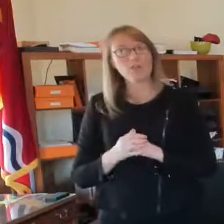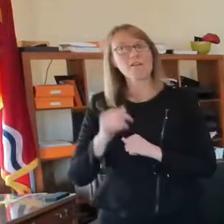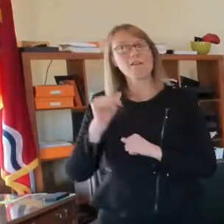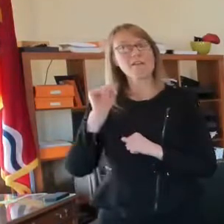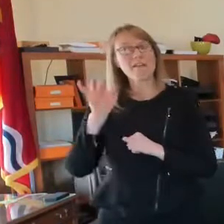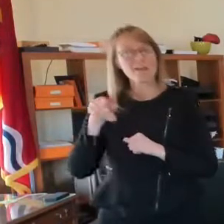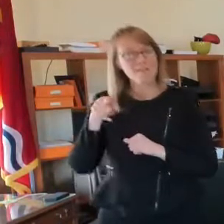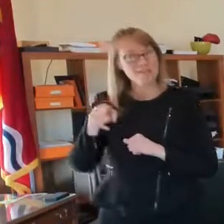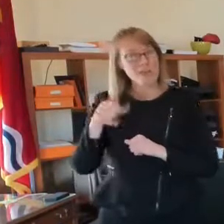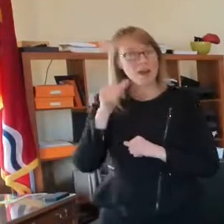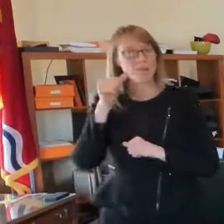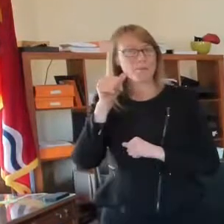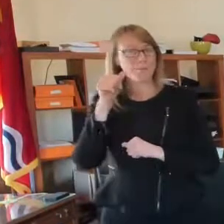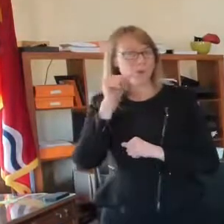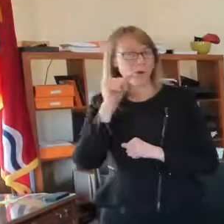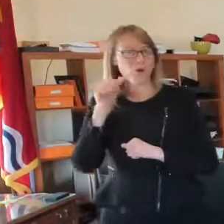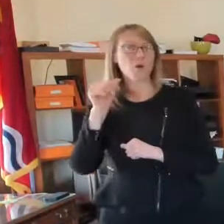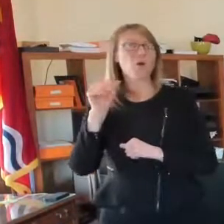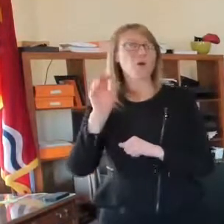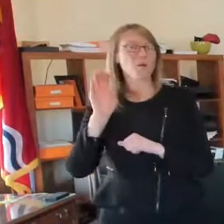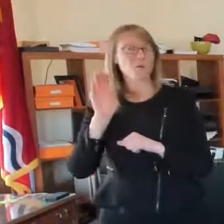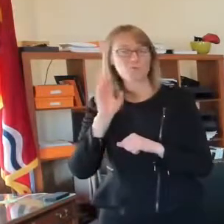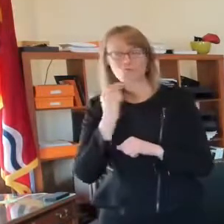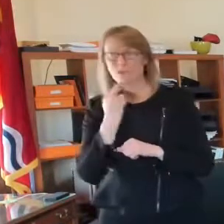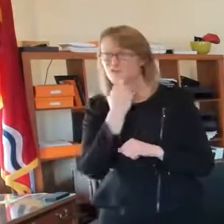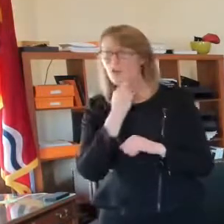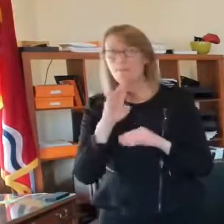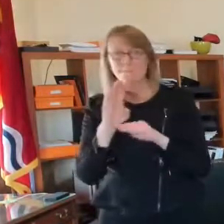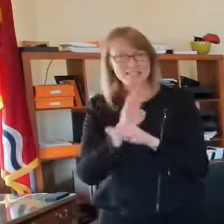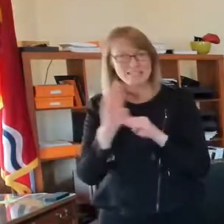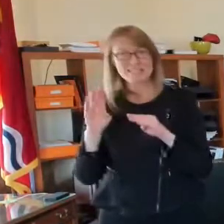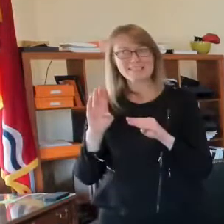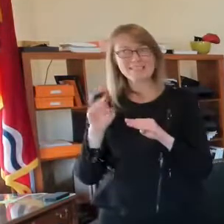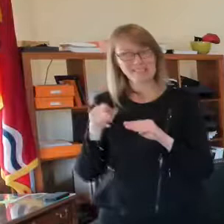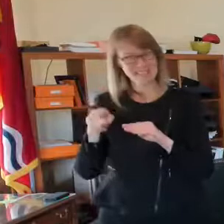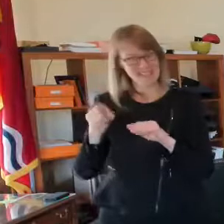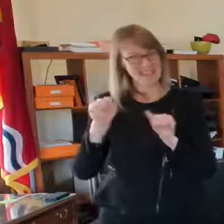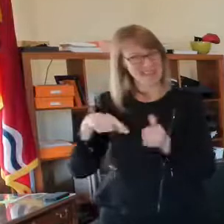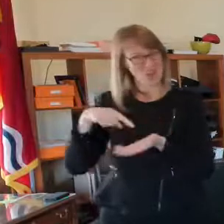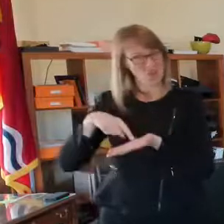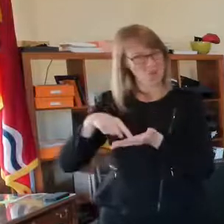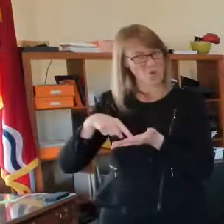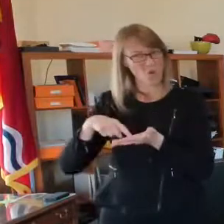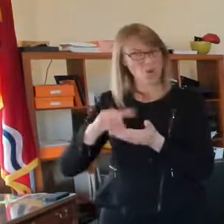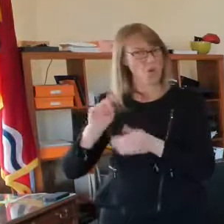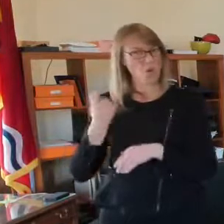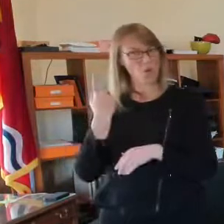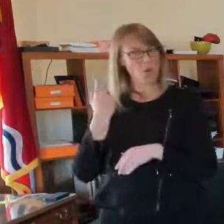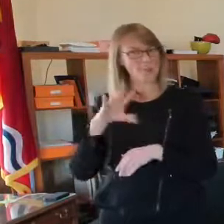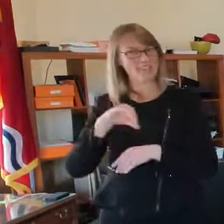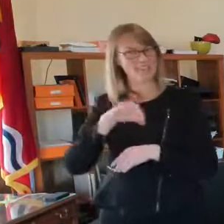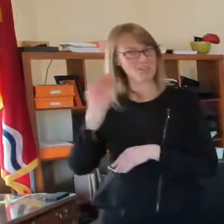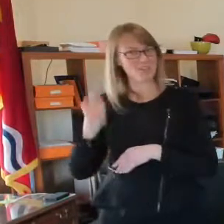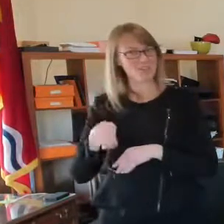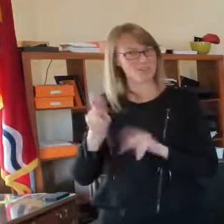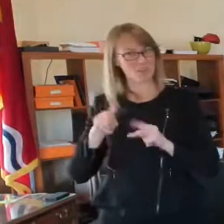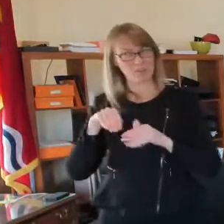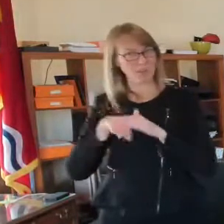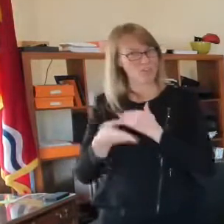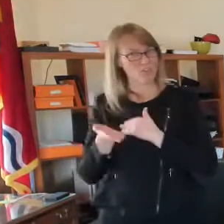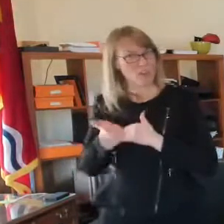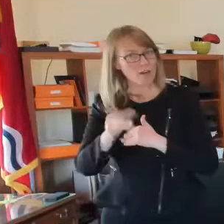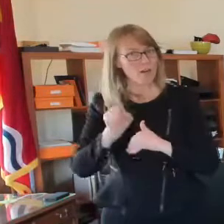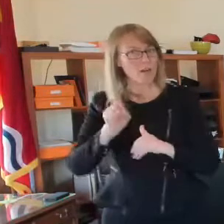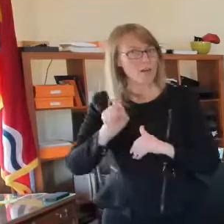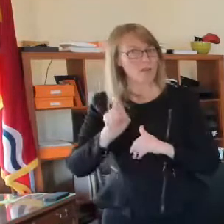to pay the rent, keep the lights on, and have a staff there? And we've been trying to take a very balanced approach in this, which